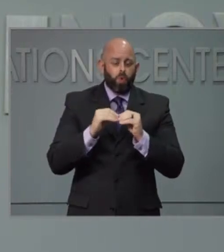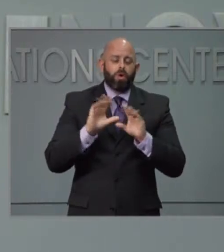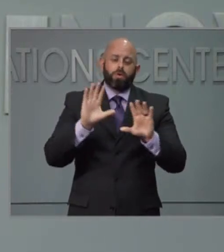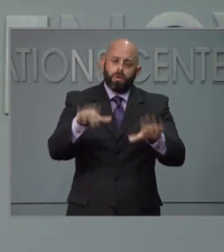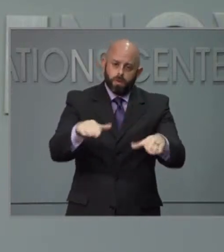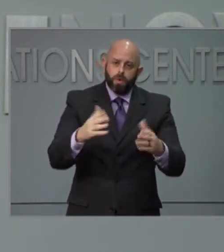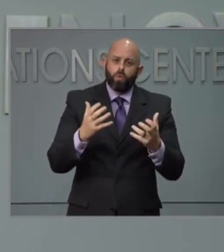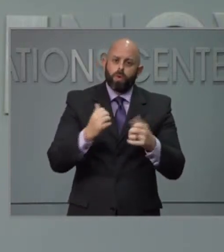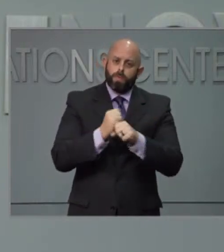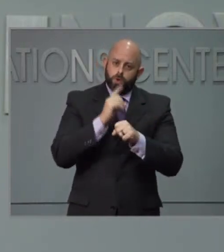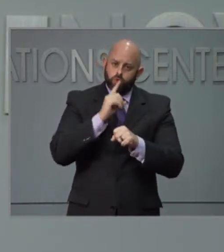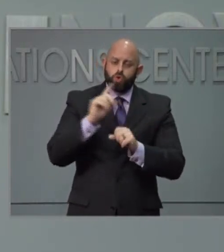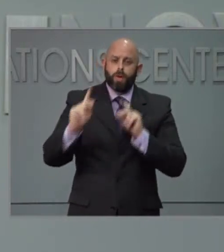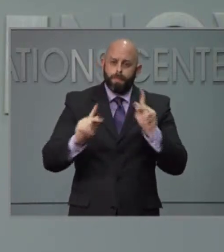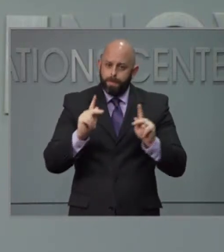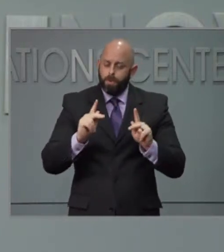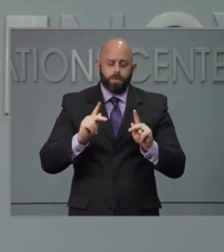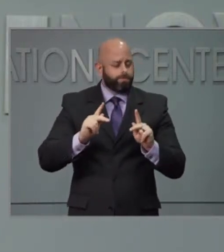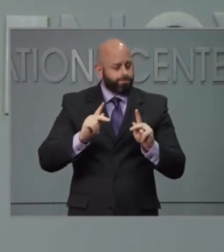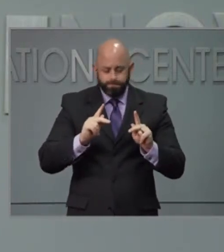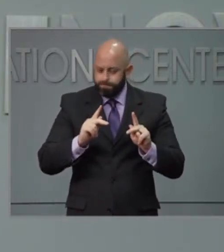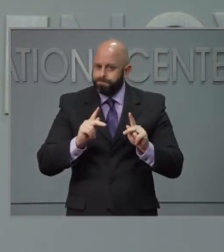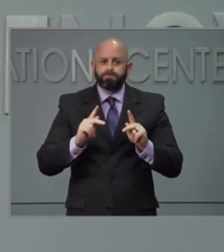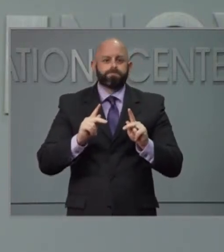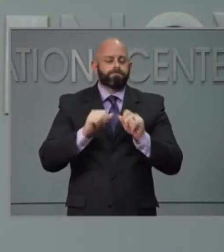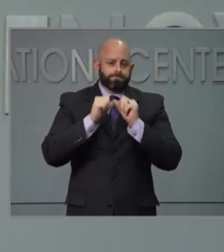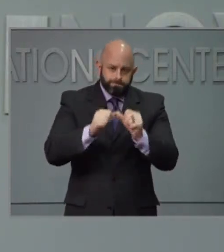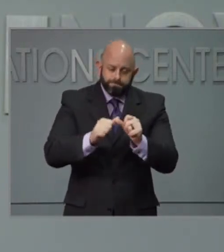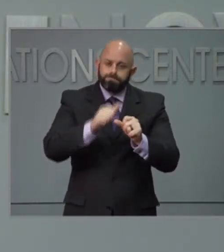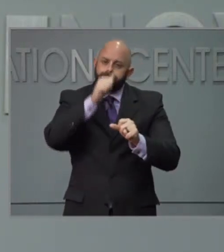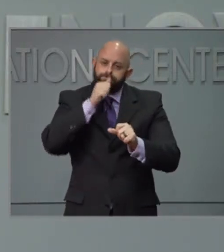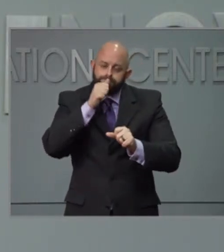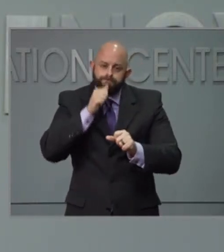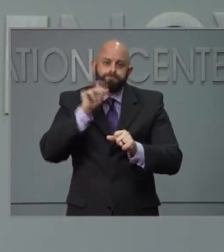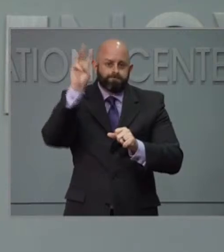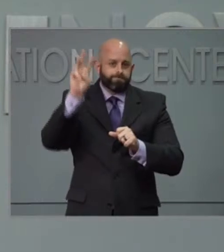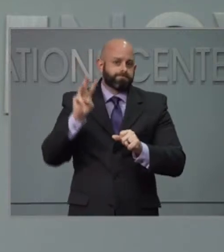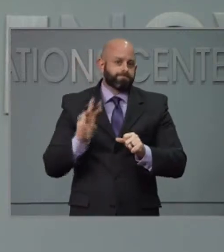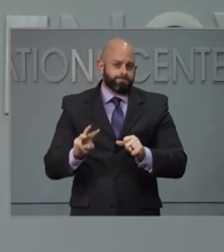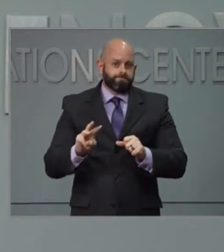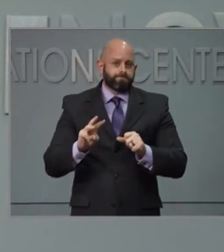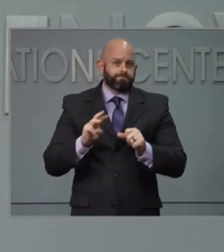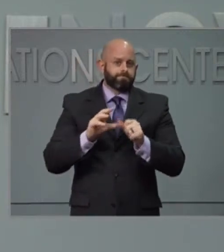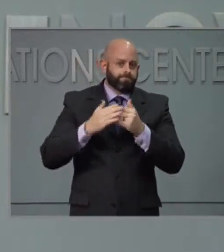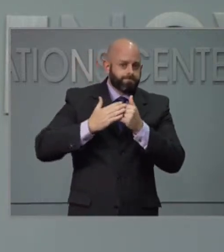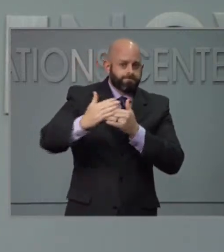folks are putting their guard back up, being vigilant as we go forward here. Thanks.